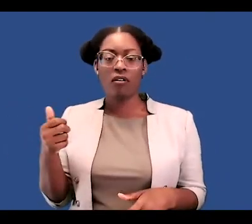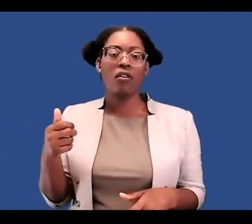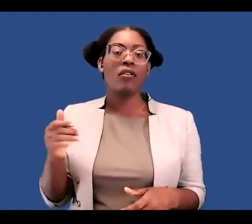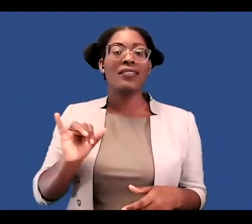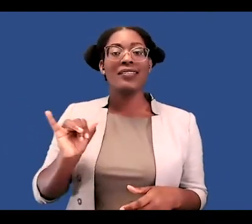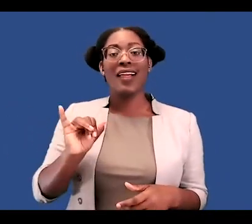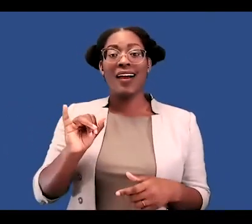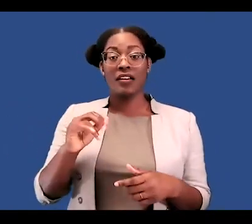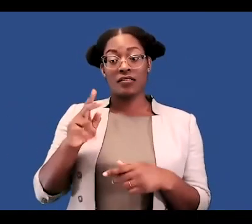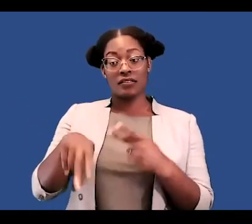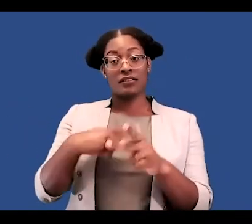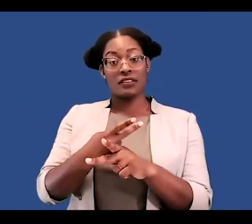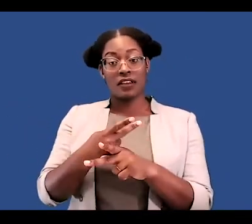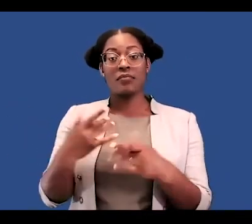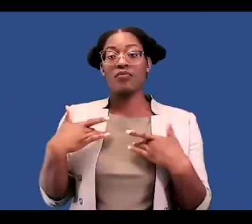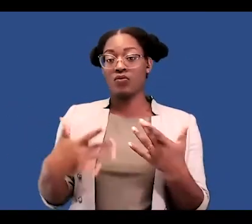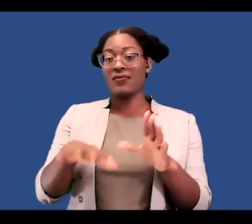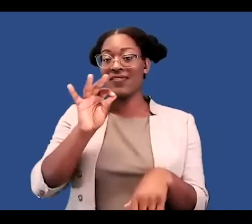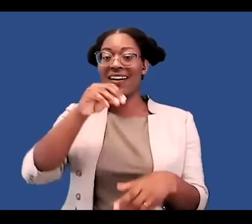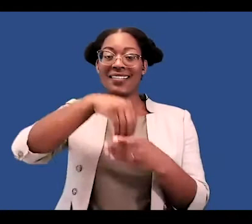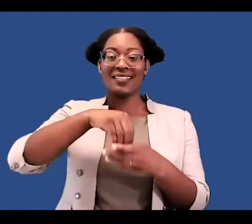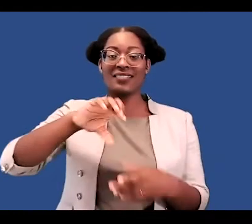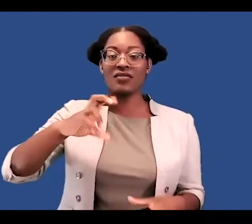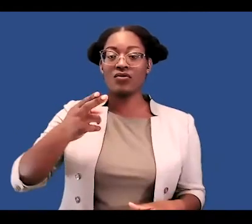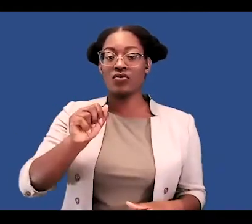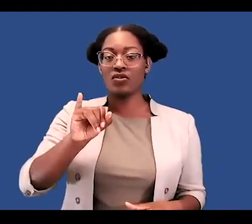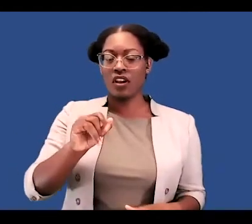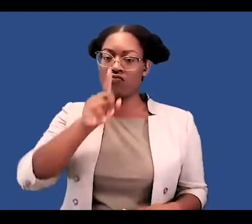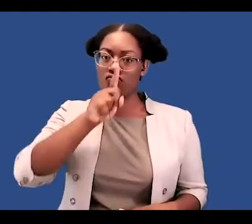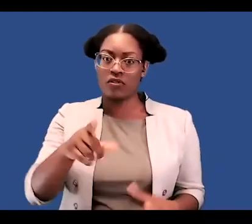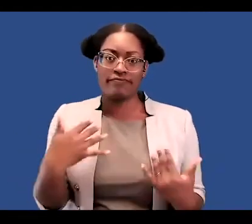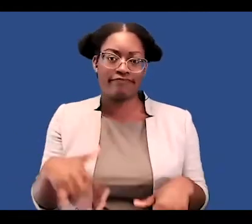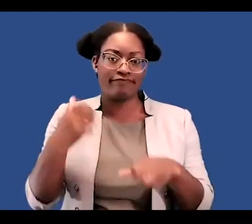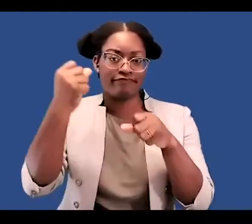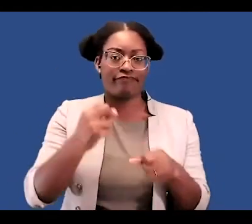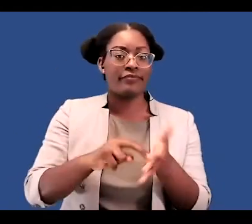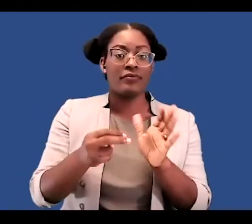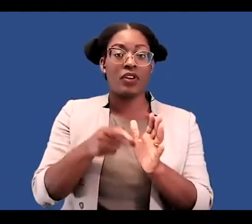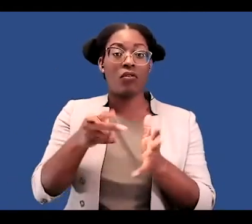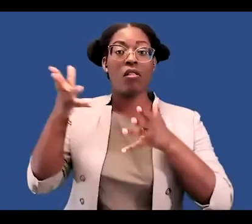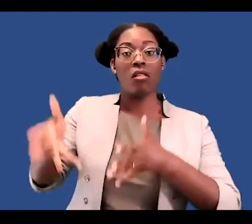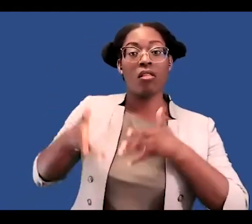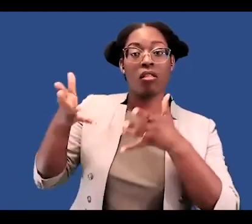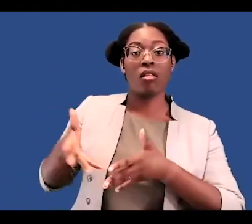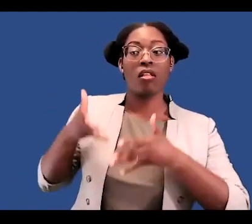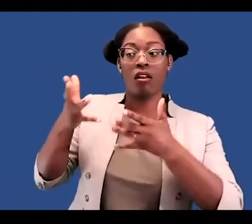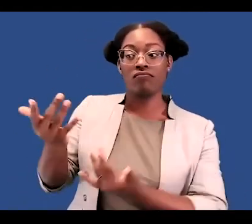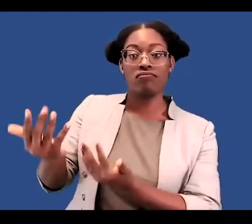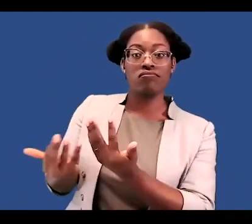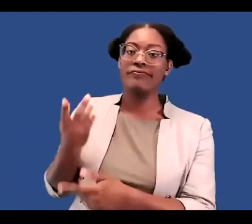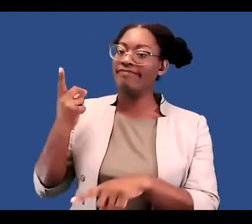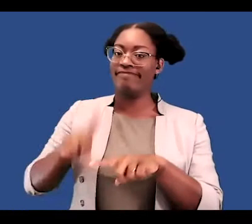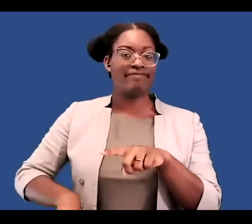in chais. Those are super strong, so you would strictly have to keep it a short brew time, and we'll go through brew times in a little